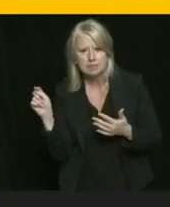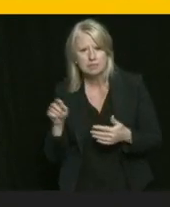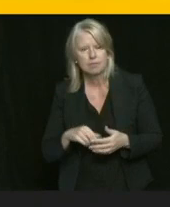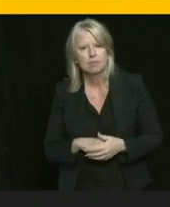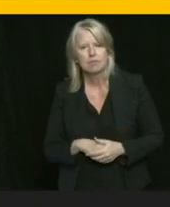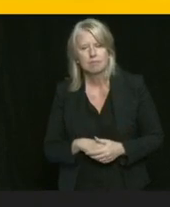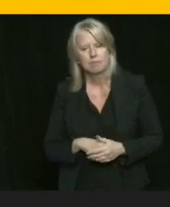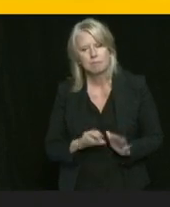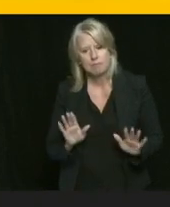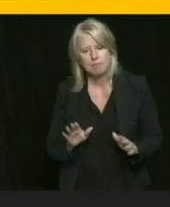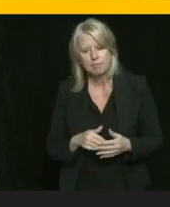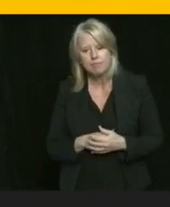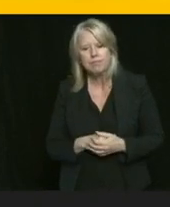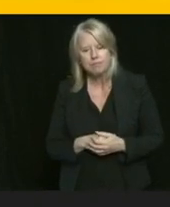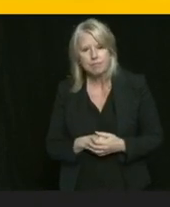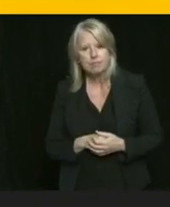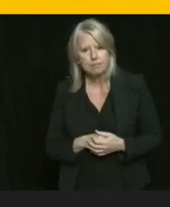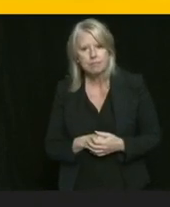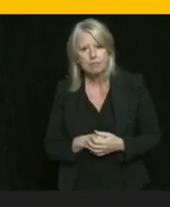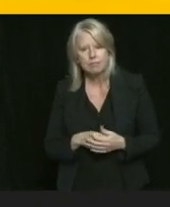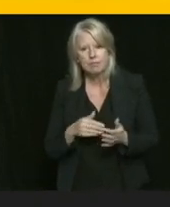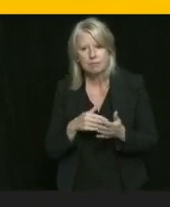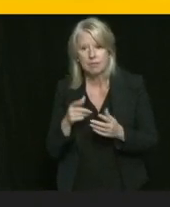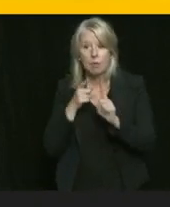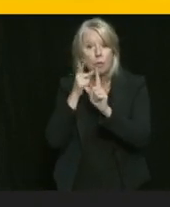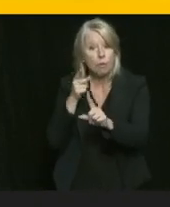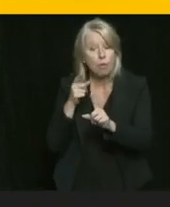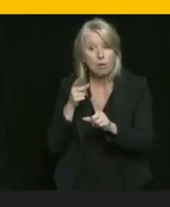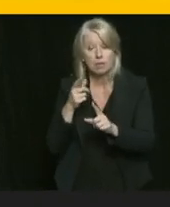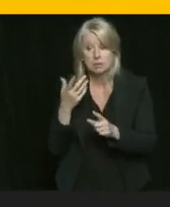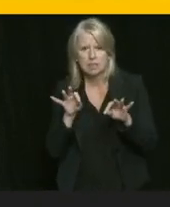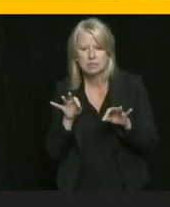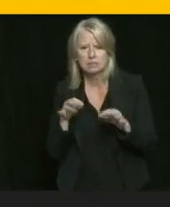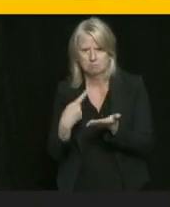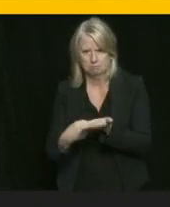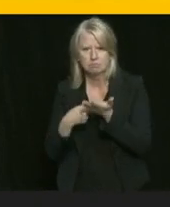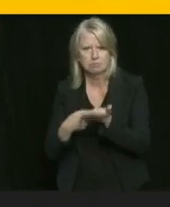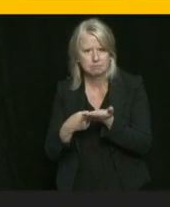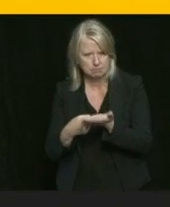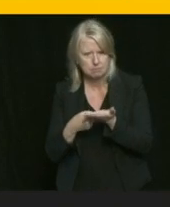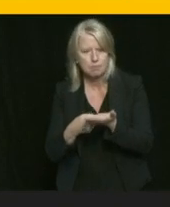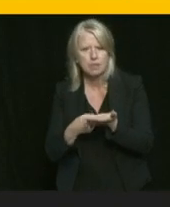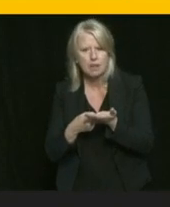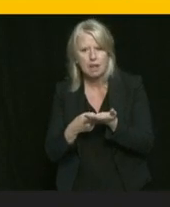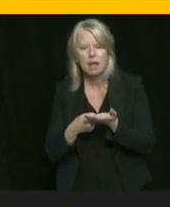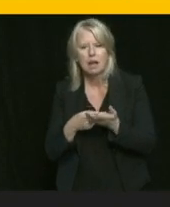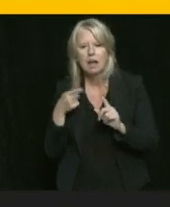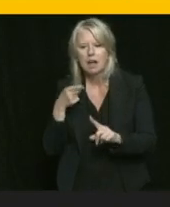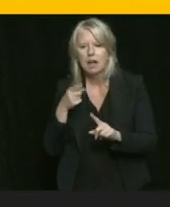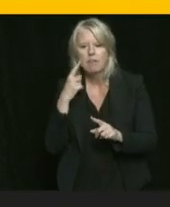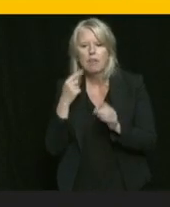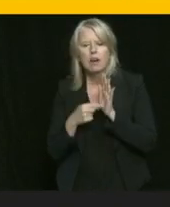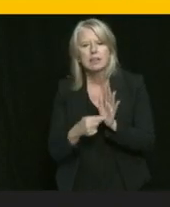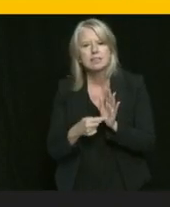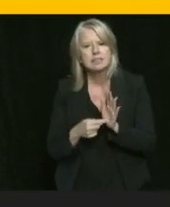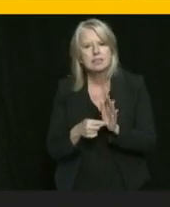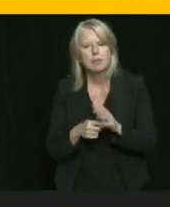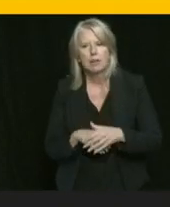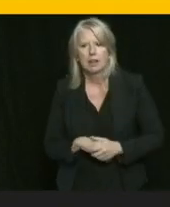But often the intention is less important because the act regarding, for example,